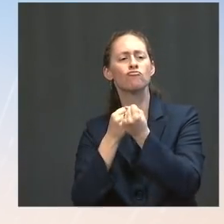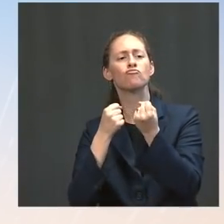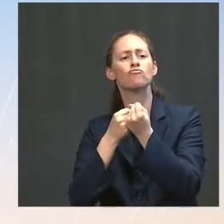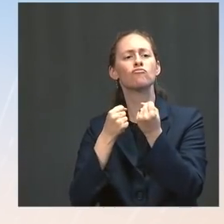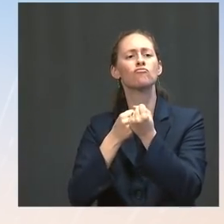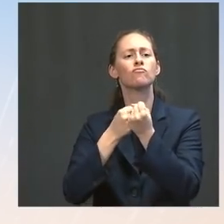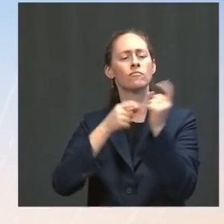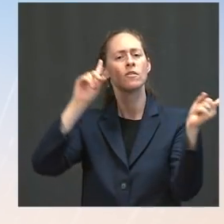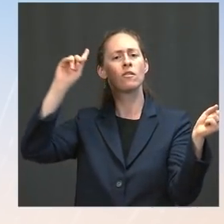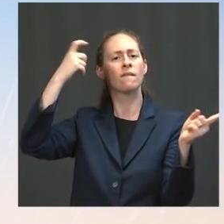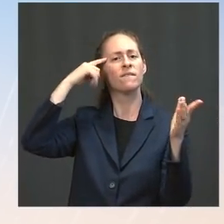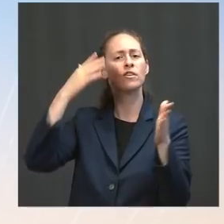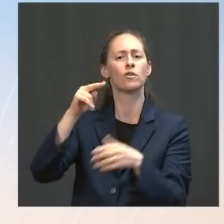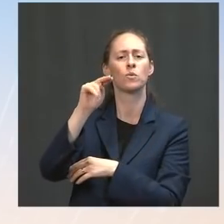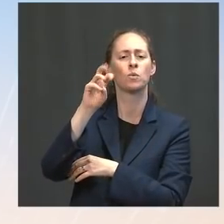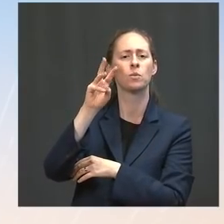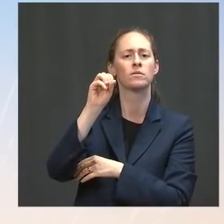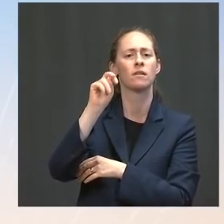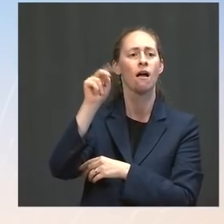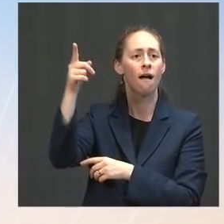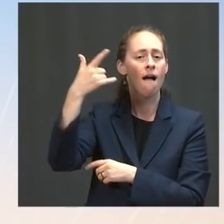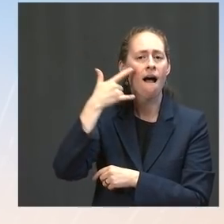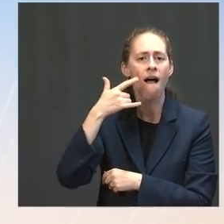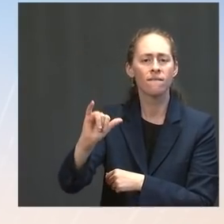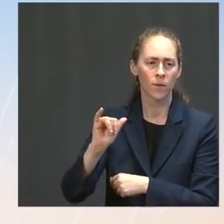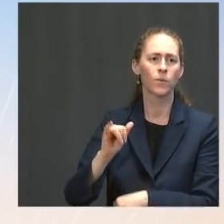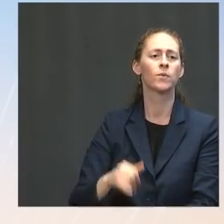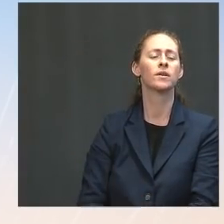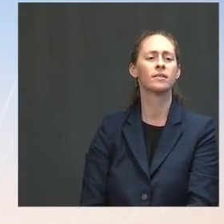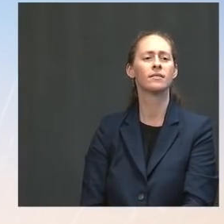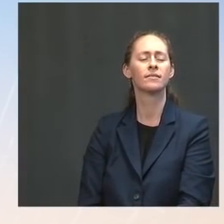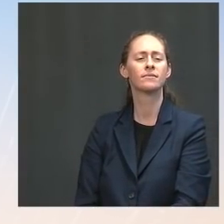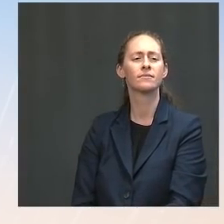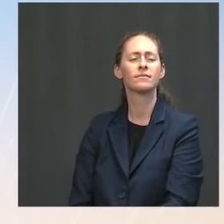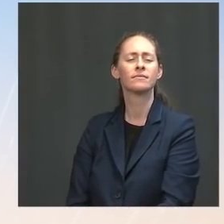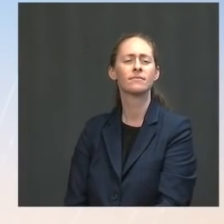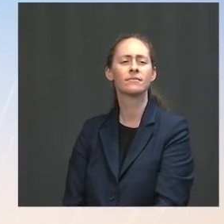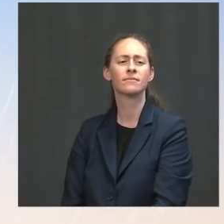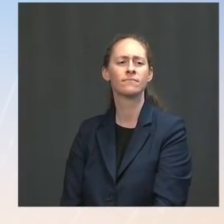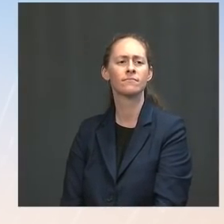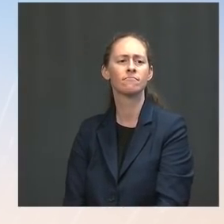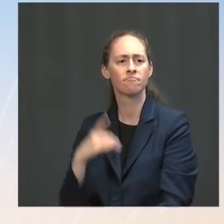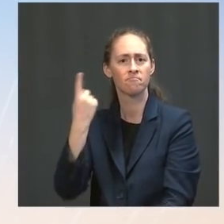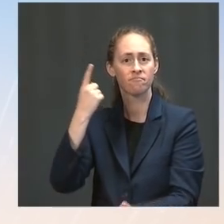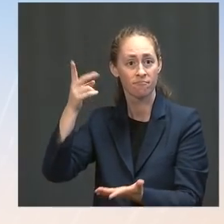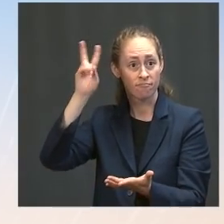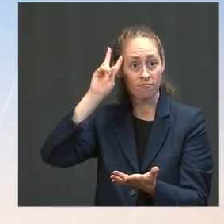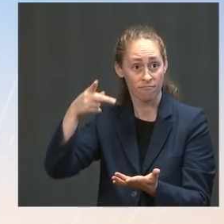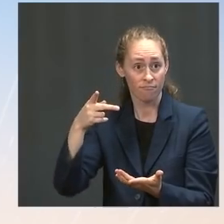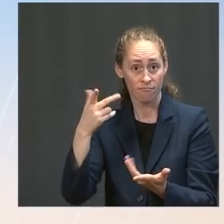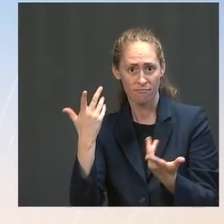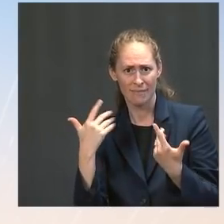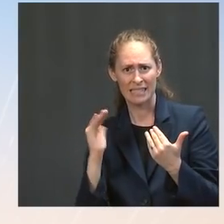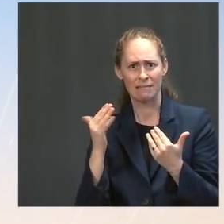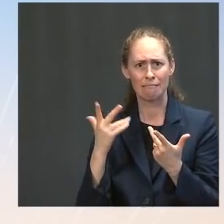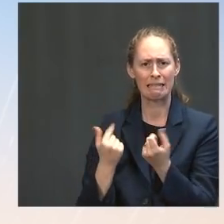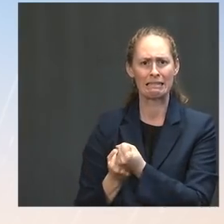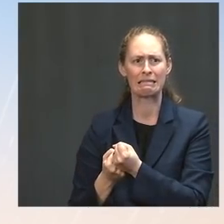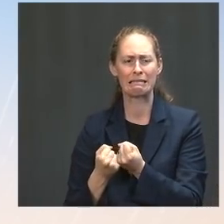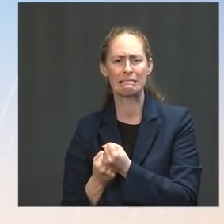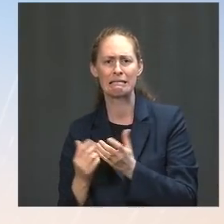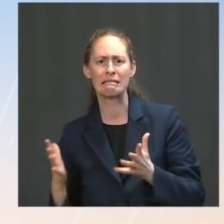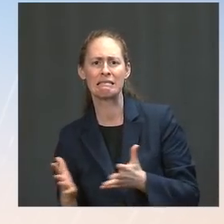other one on infrastructure. Is the president satisfied with the House holding off a vote until the end of September? And did the White House, the president, play a role